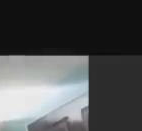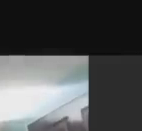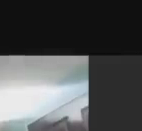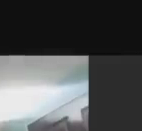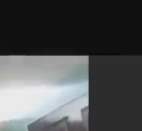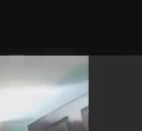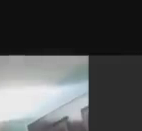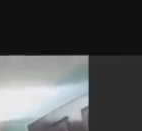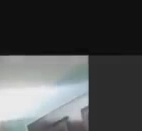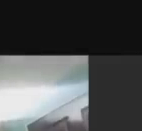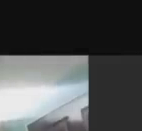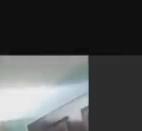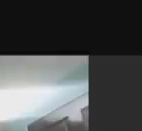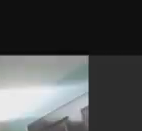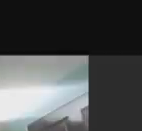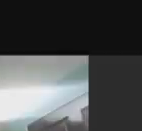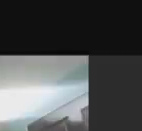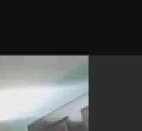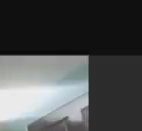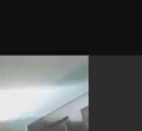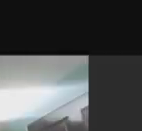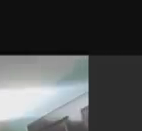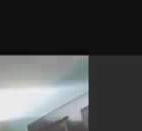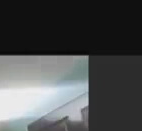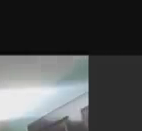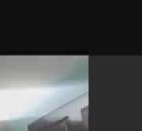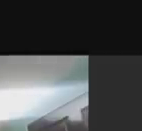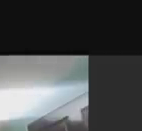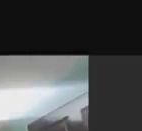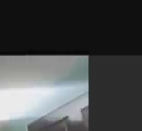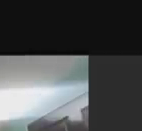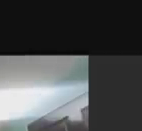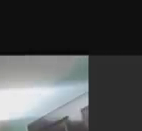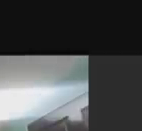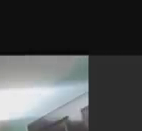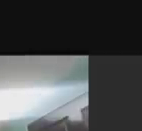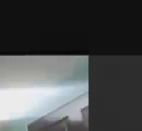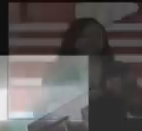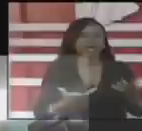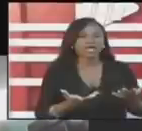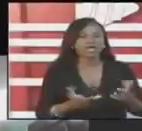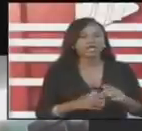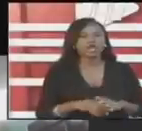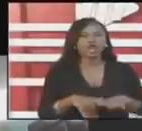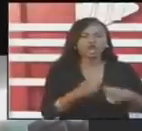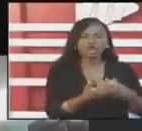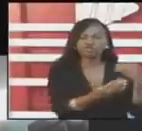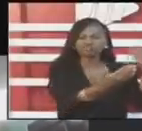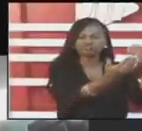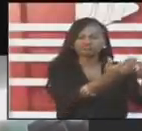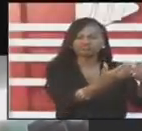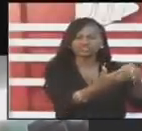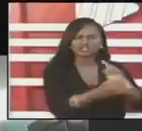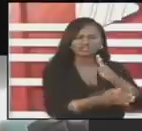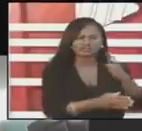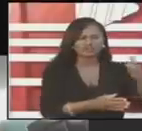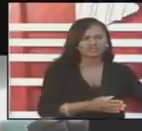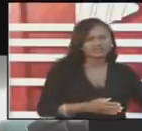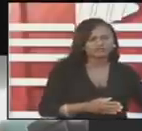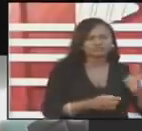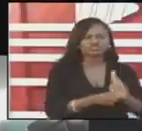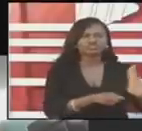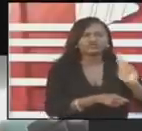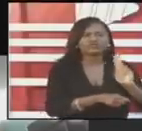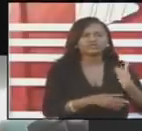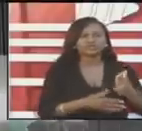should follow in terms of being able to journey to their various universities abroad?